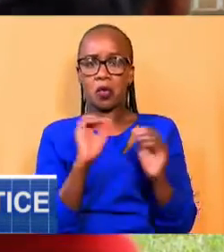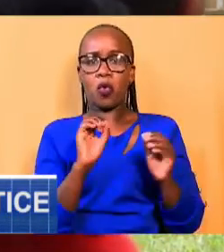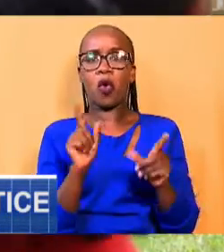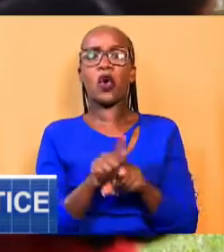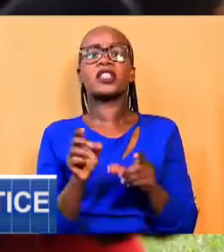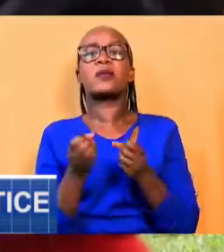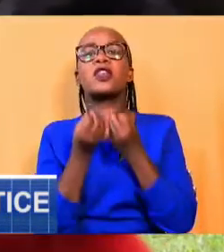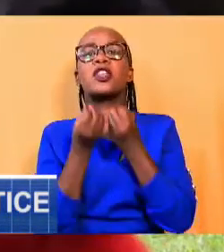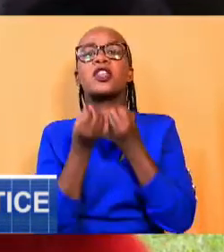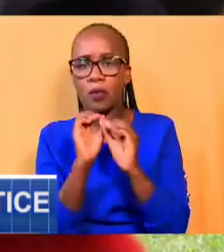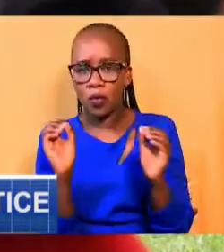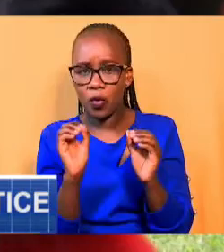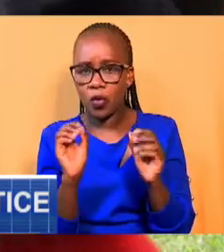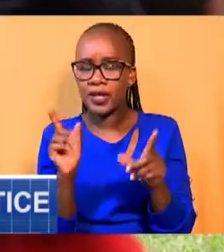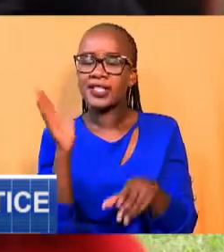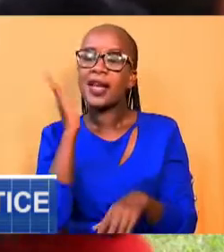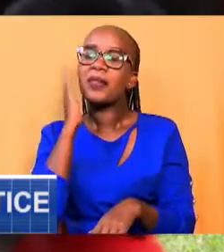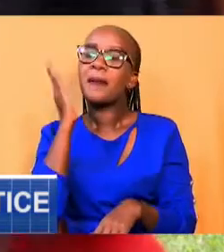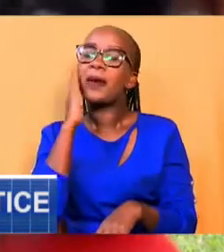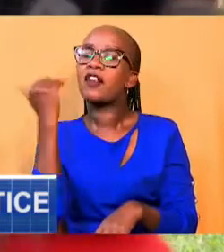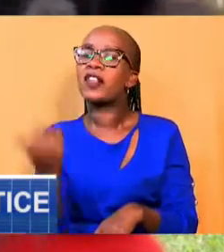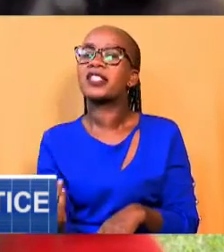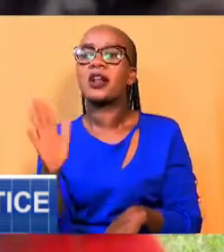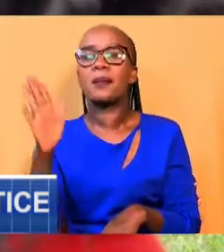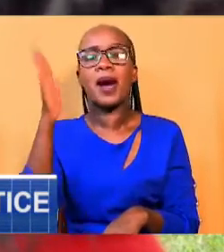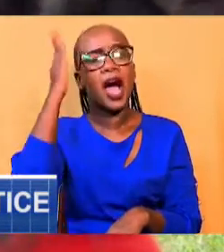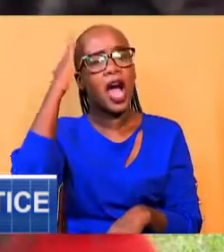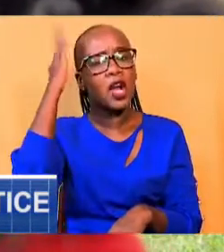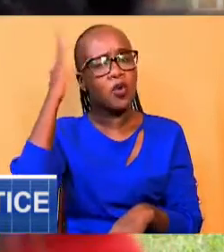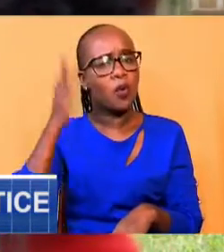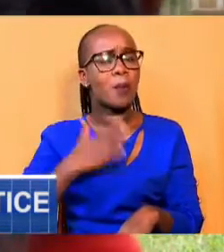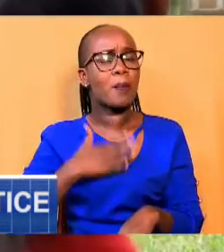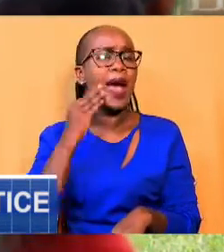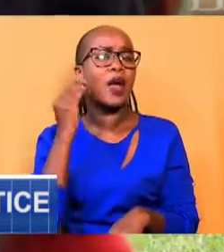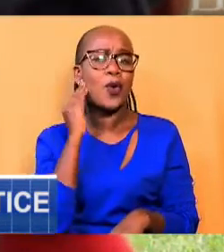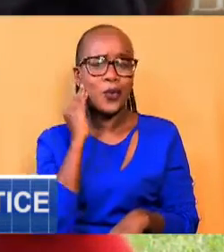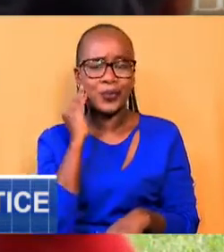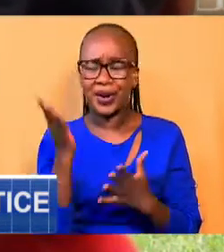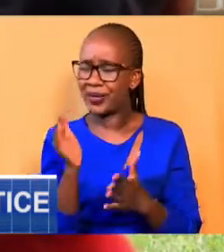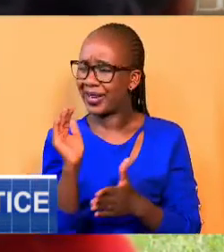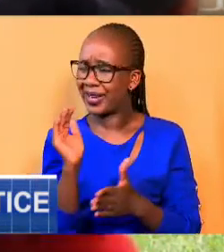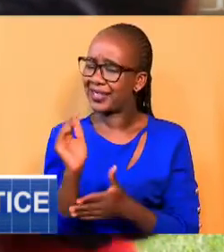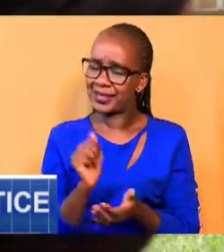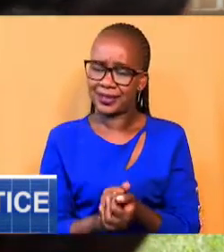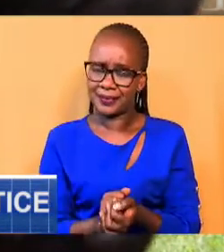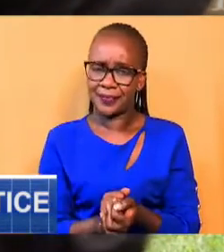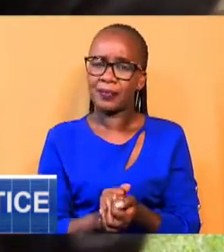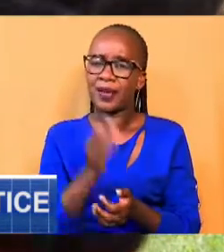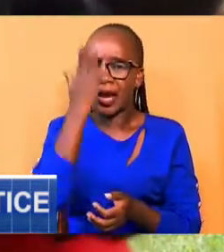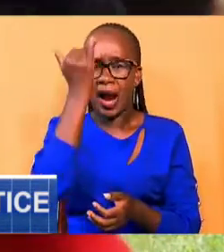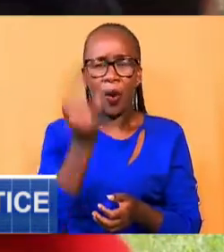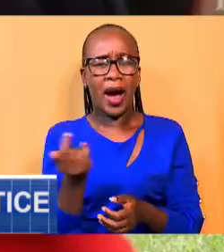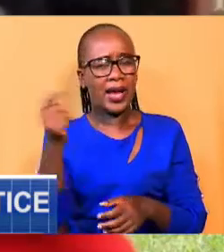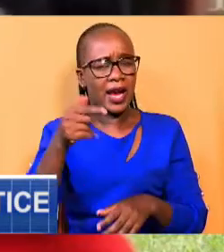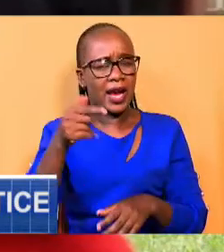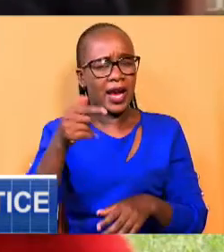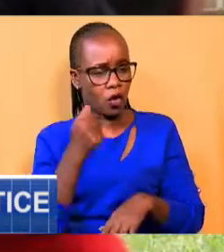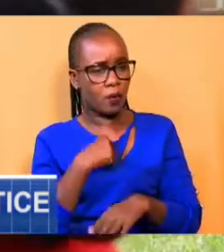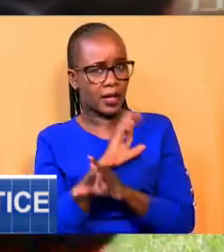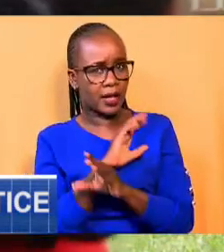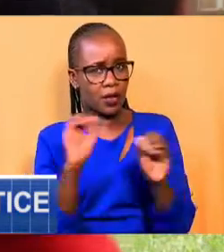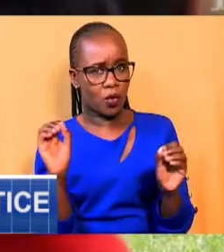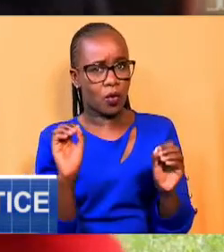ama kuniambia, na huyo mama wa huyo mtoto anajua kwa plot yetu. Nikawauliza kwa nini